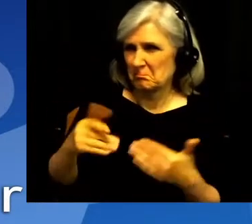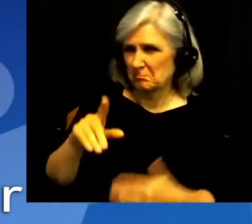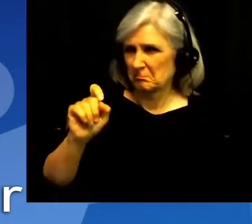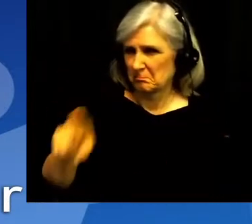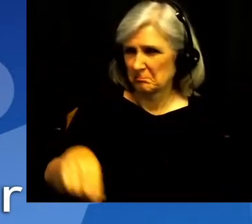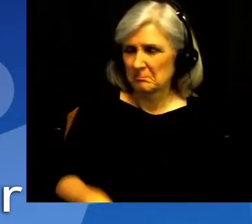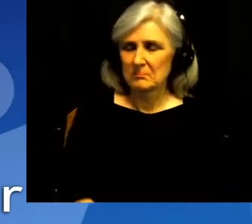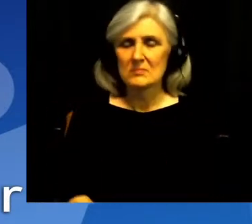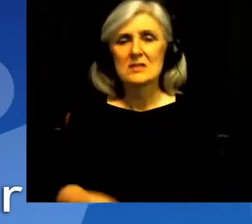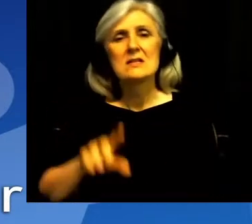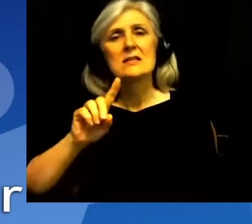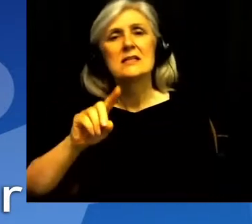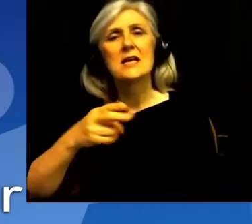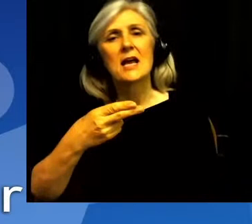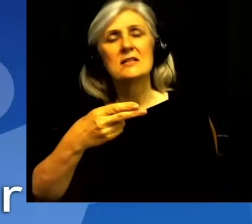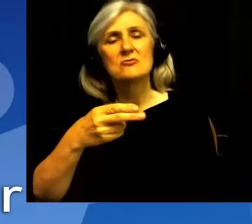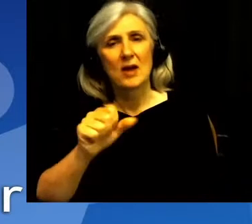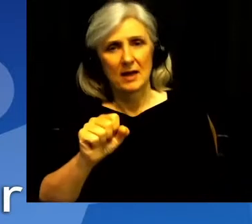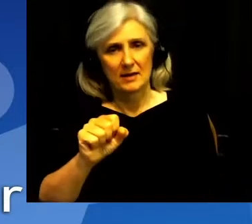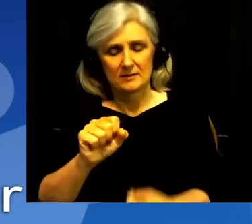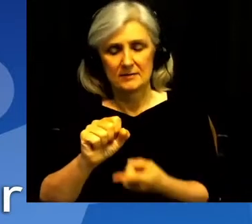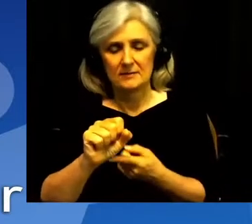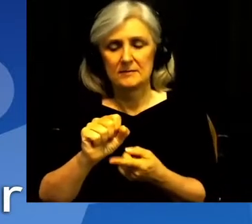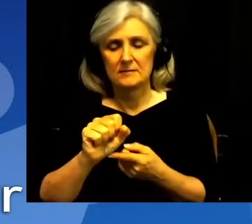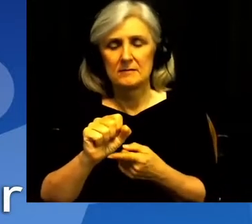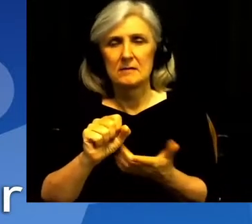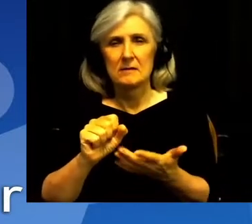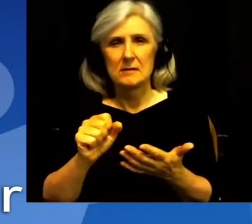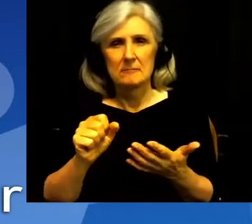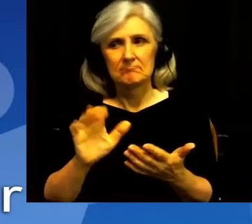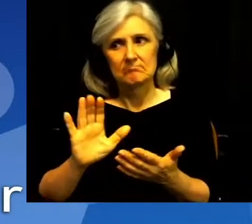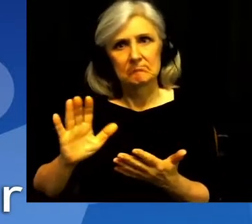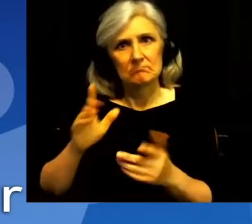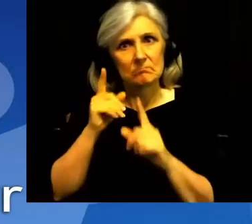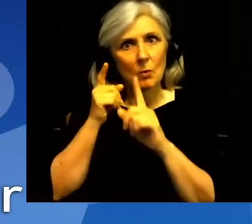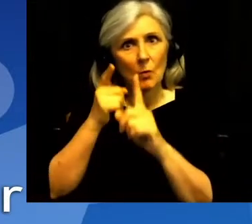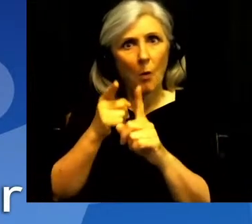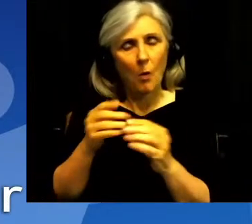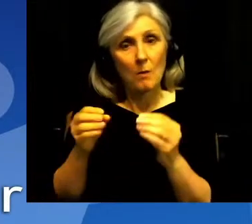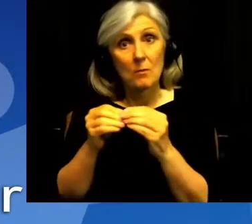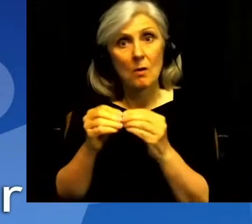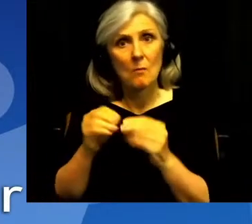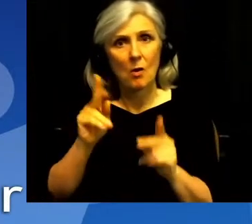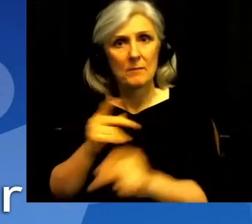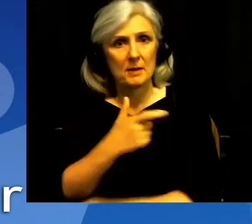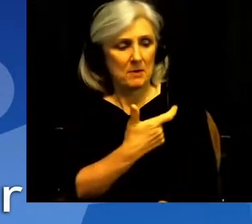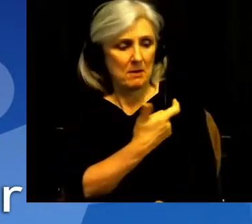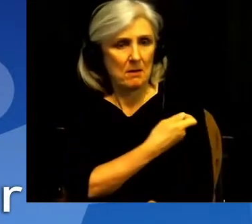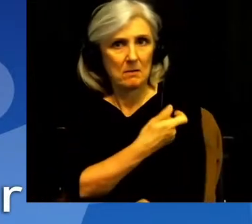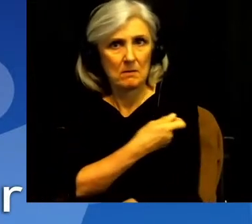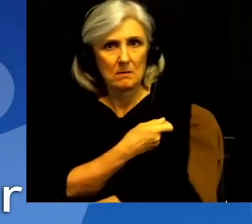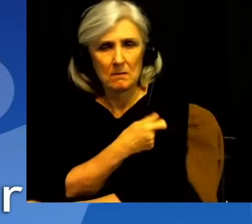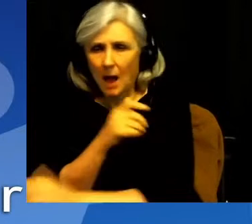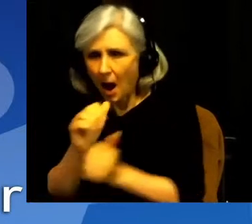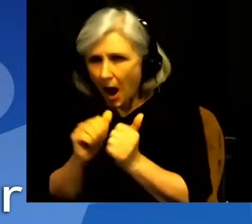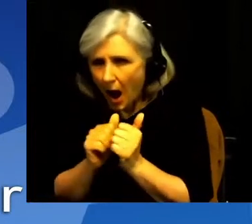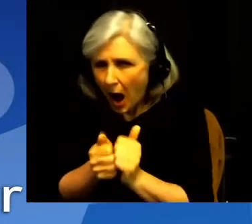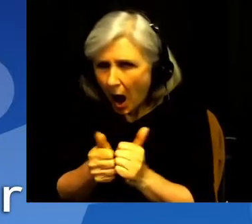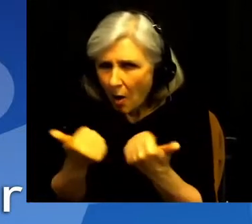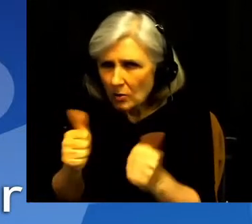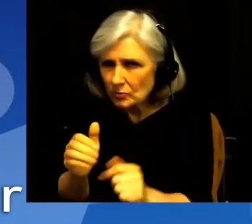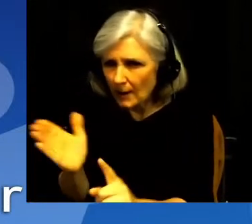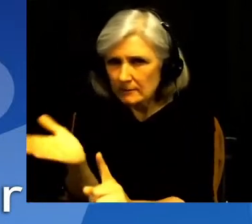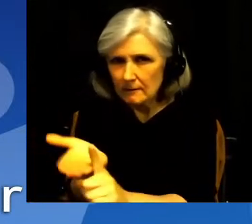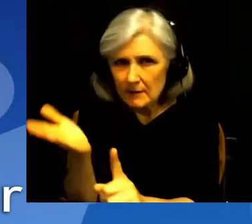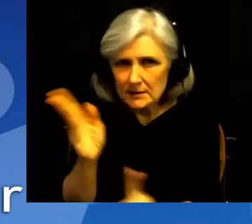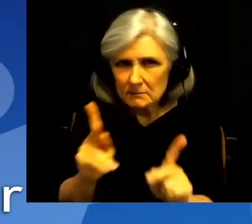more focused efforts to get people vaccinated? Are there talks about, helping Wisconsin employers who are willing to hold an on-site